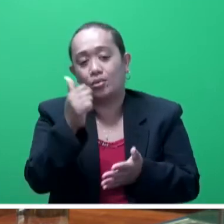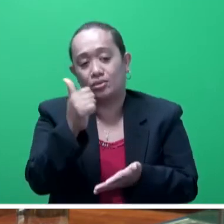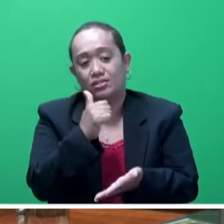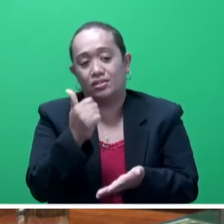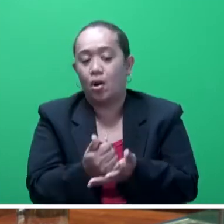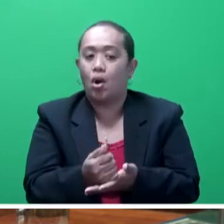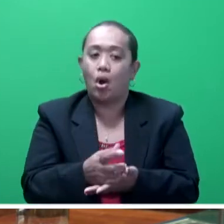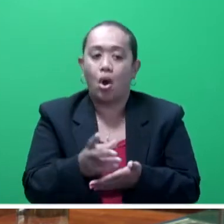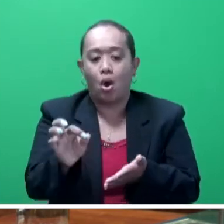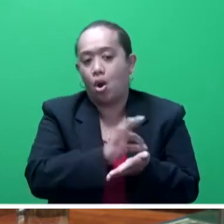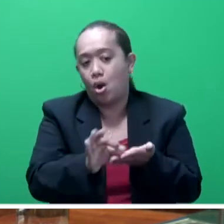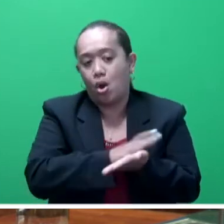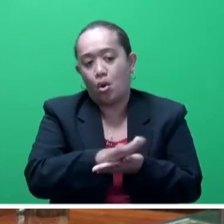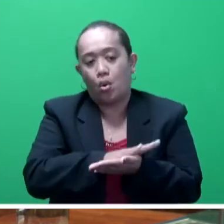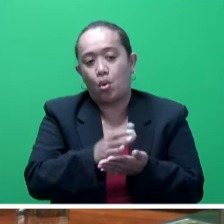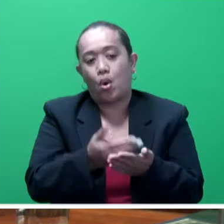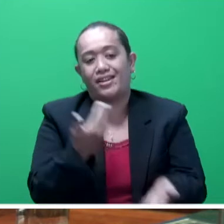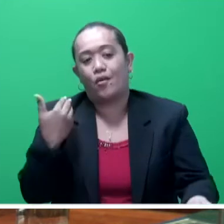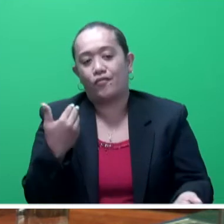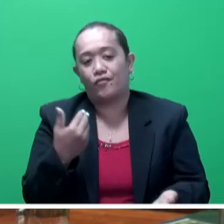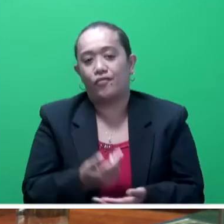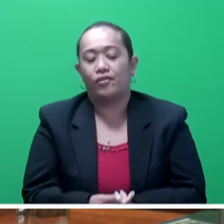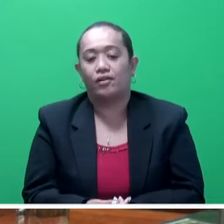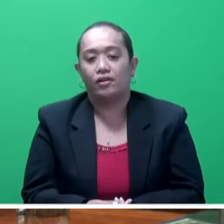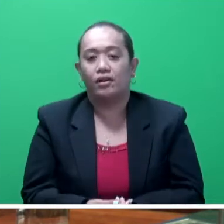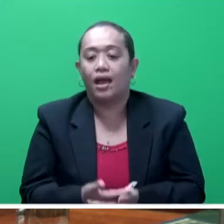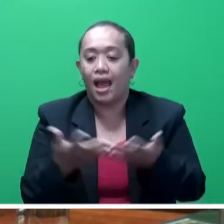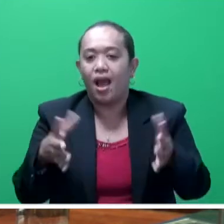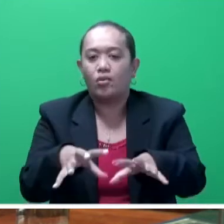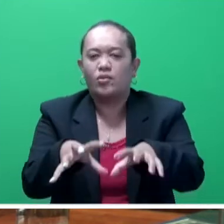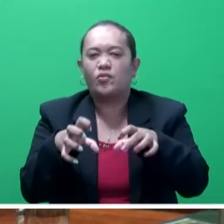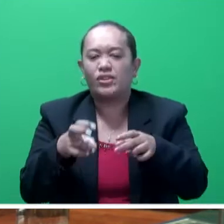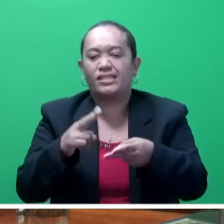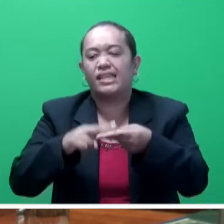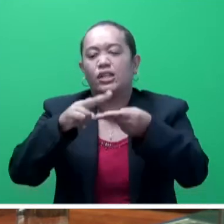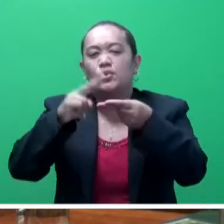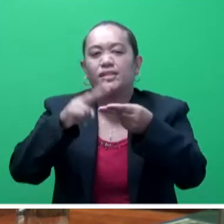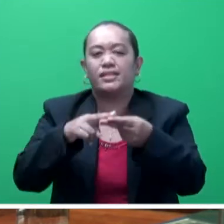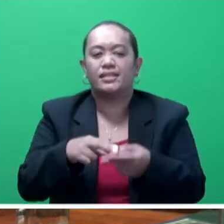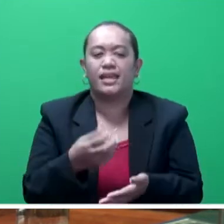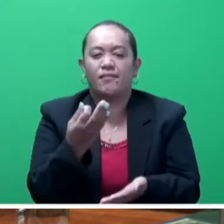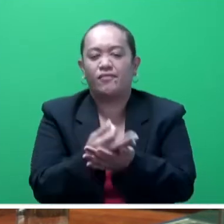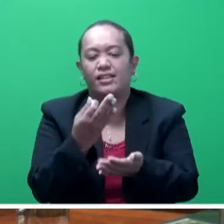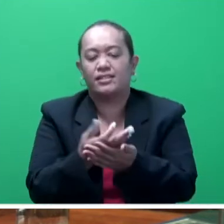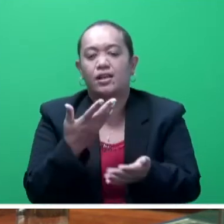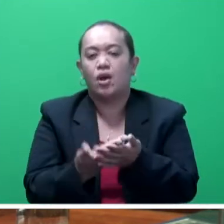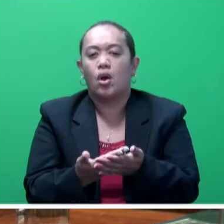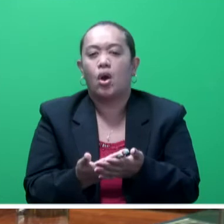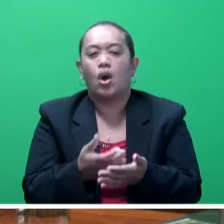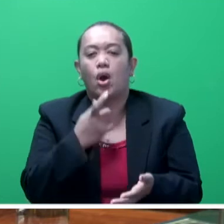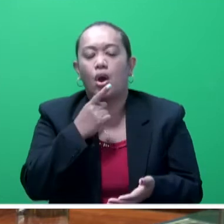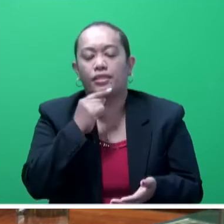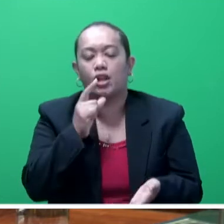measure, assist unemployed homeowners by freezing the interest and fees on the loan balance for up to